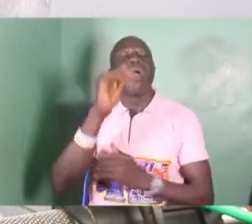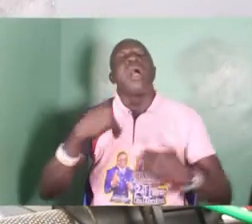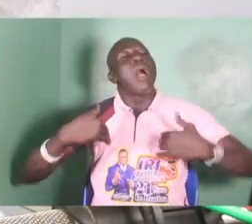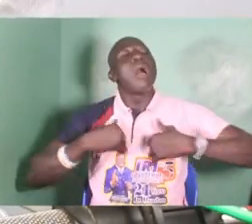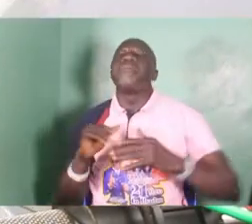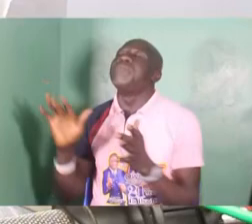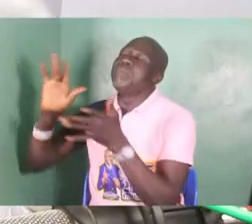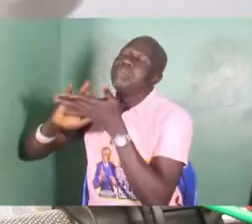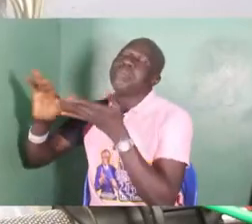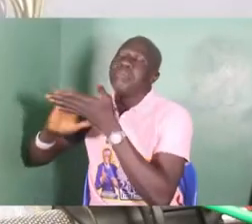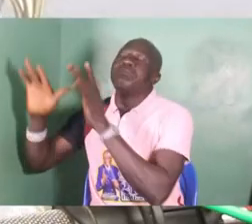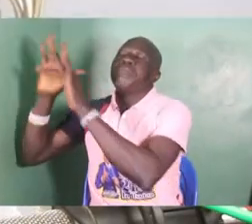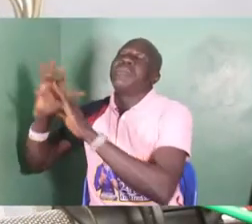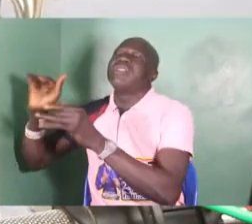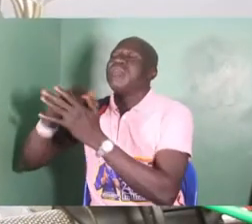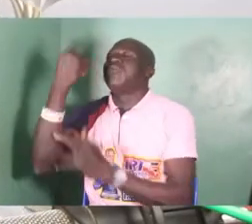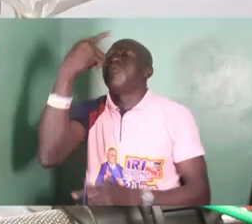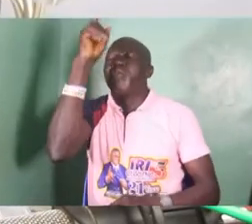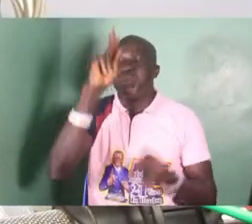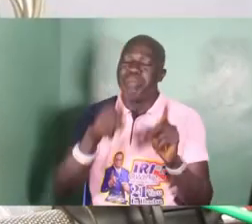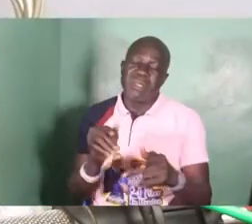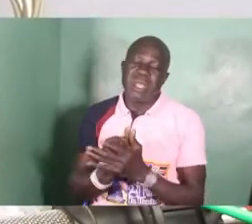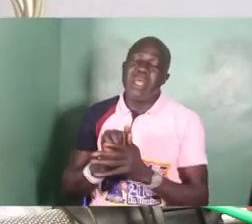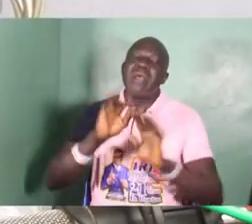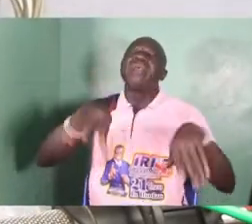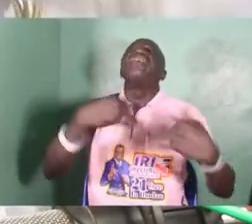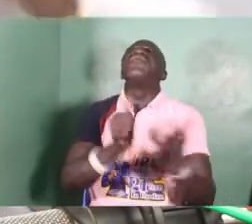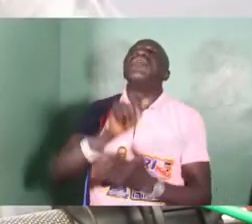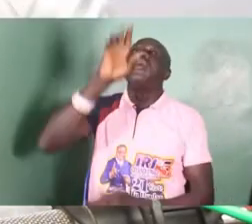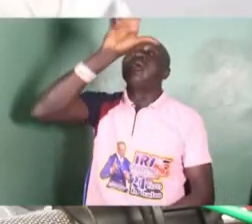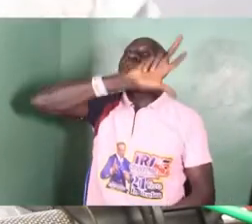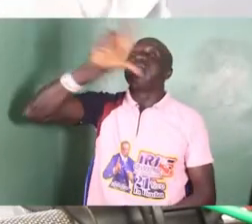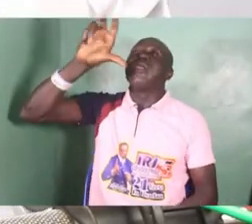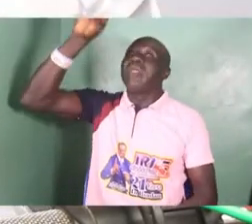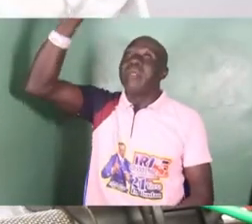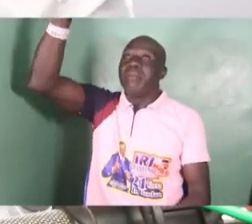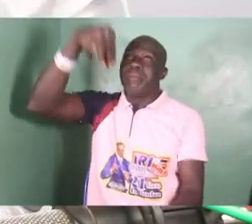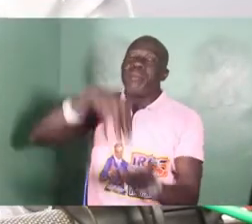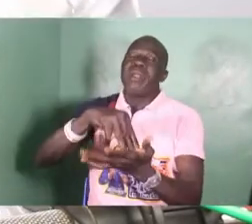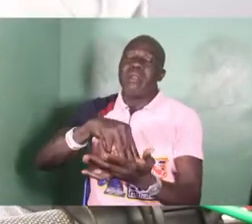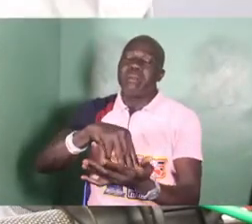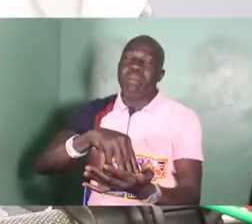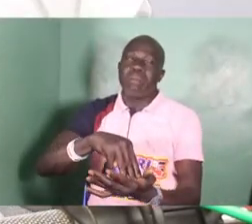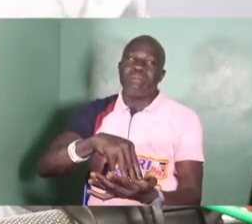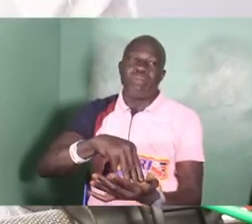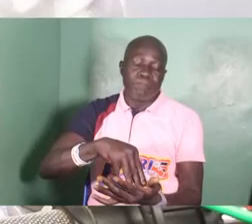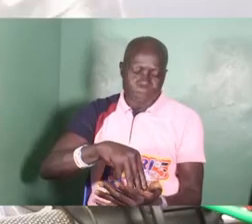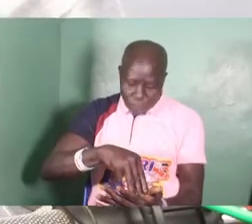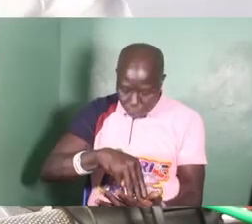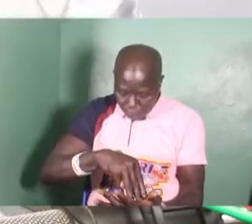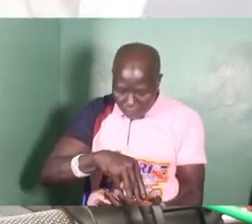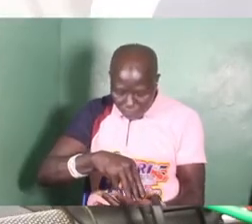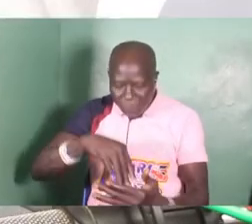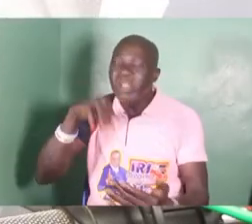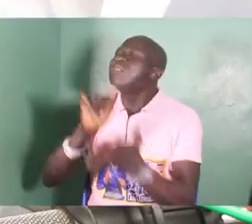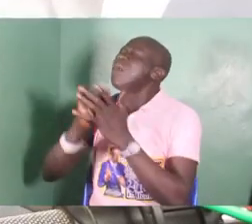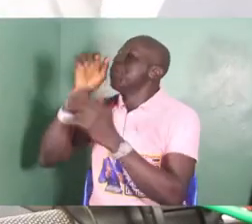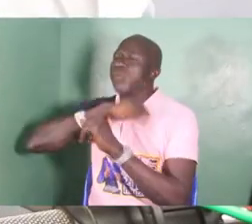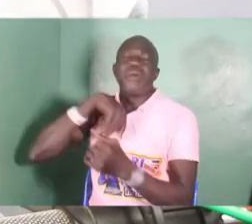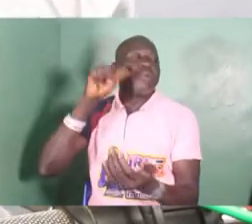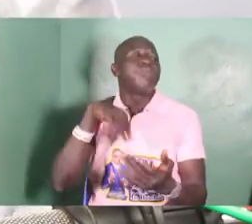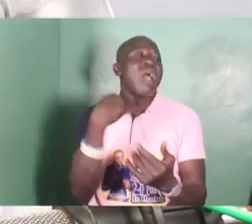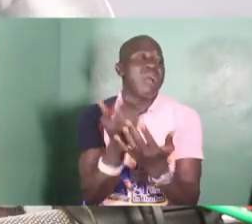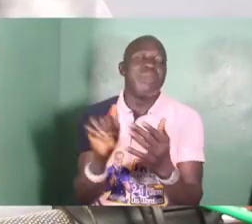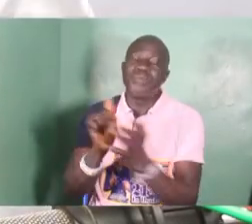me." And the castle sold. Just a person. Only 3 million. Gave her 3 million naira. We have a lot